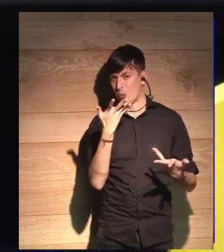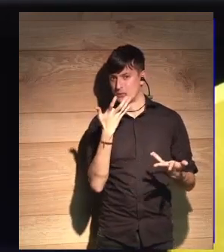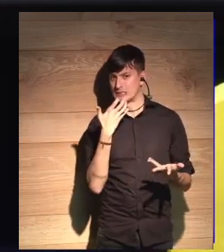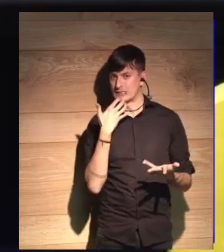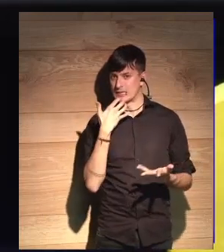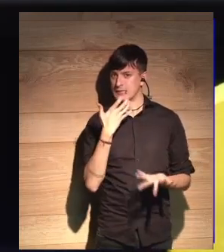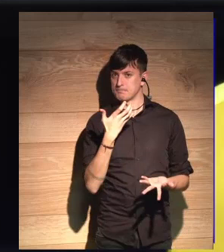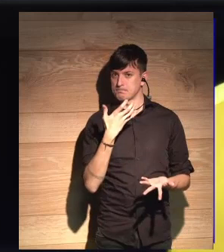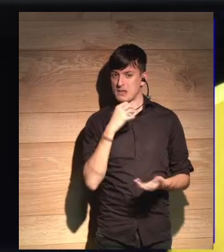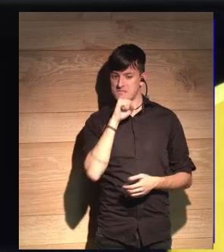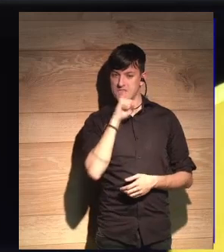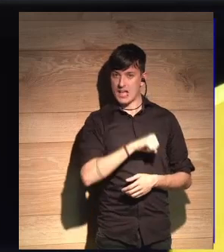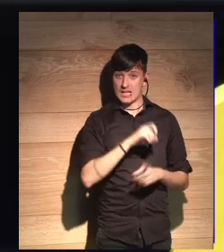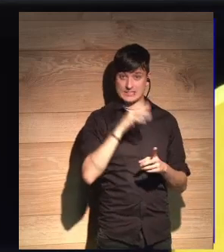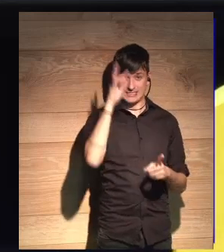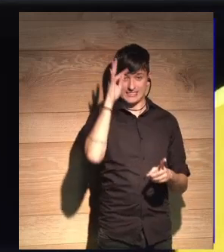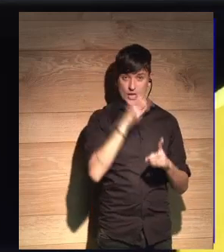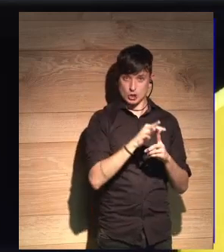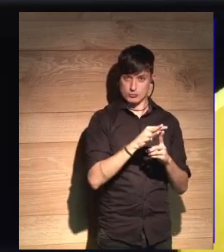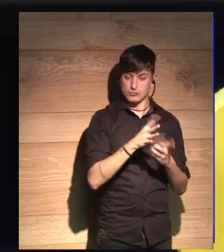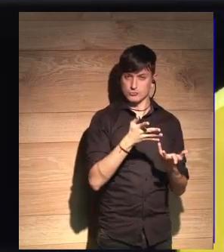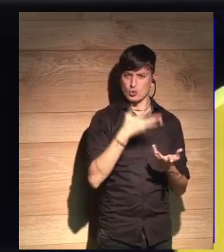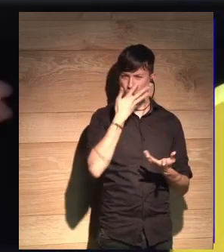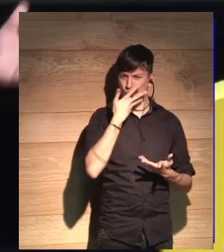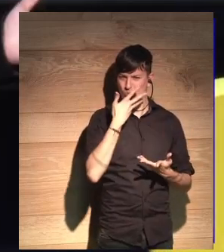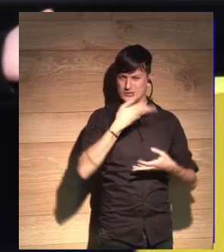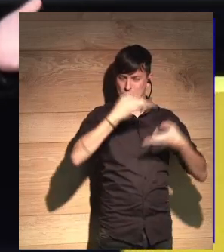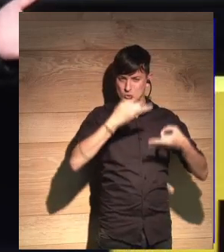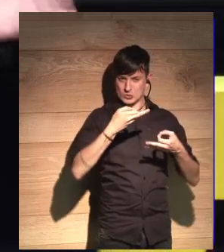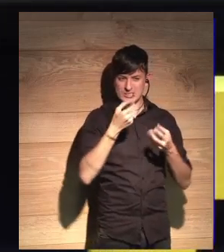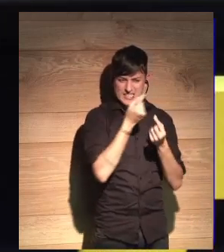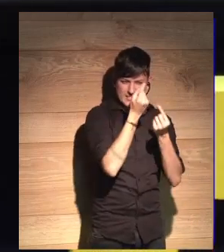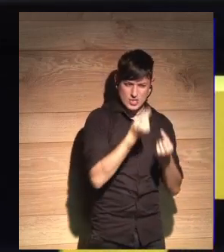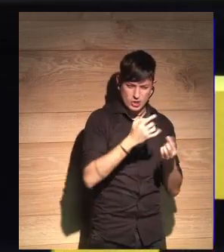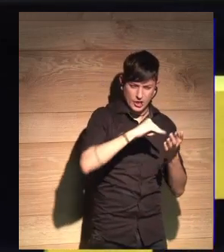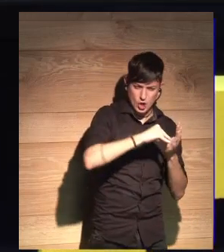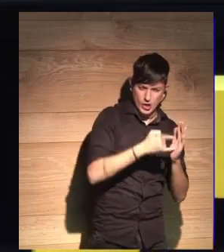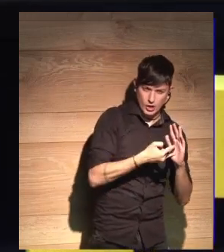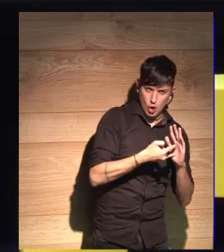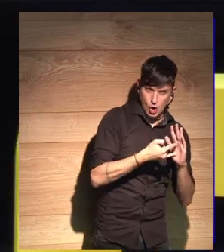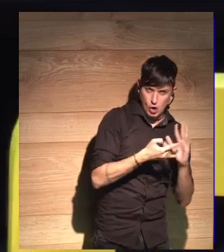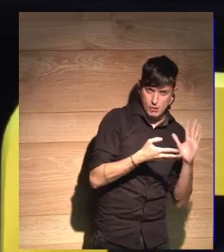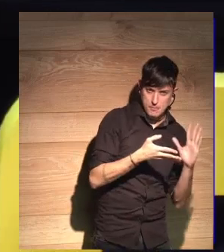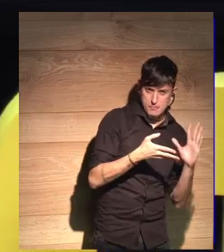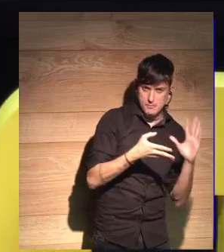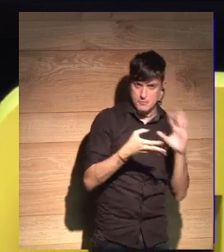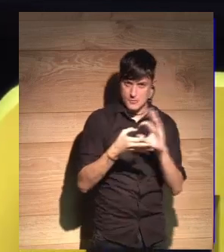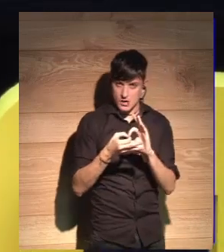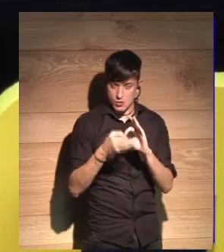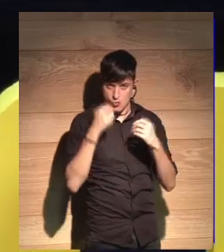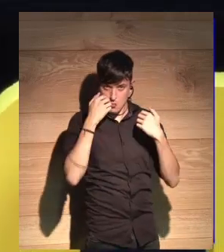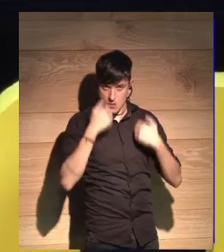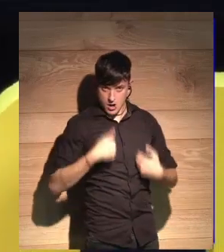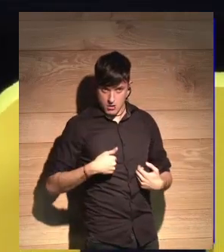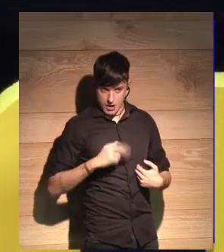of you who know Telos, you will know Amber. Because we look for technological design at the